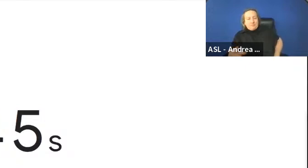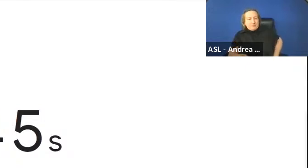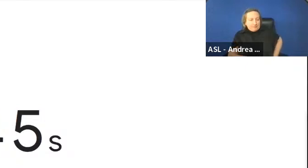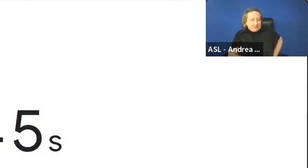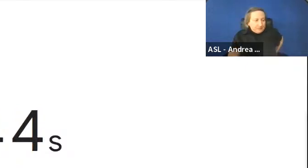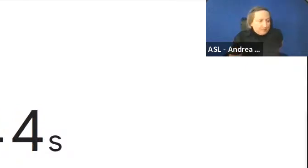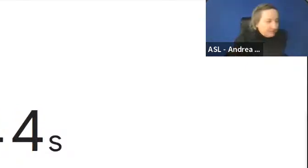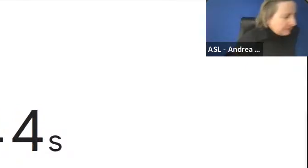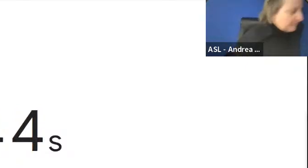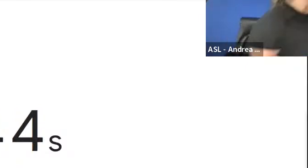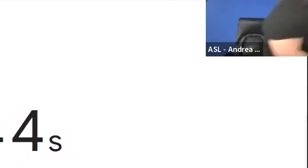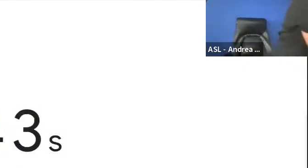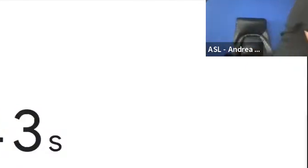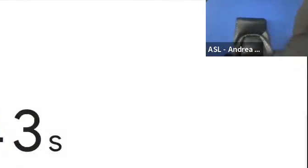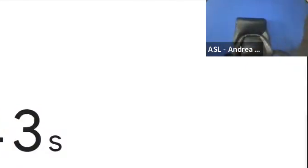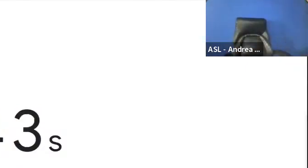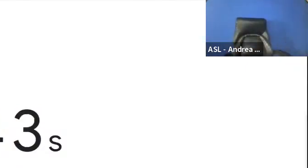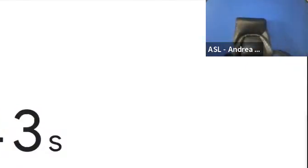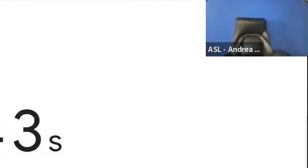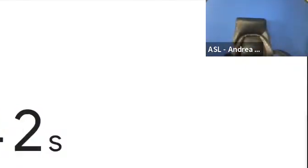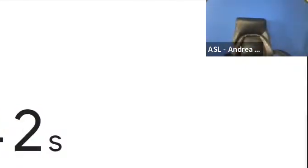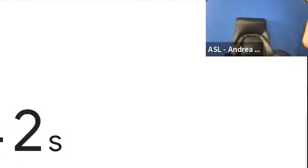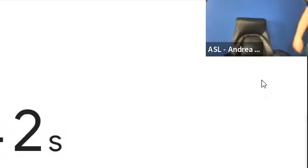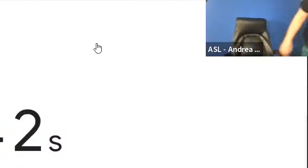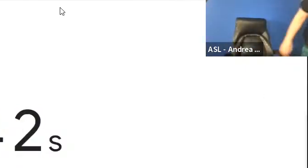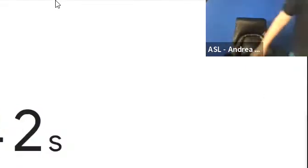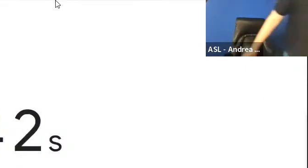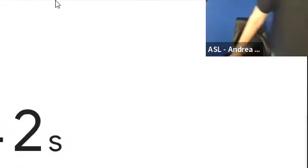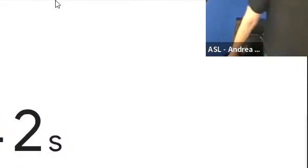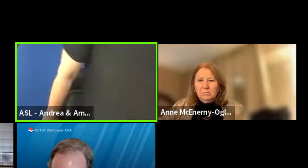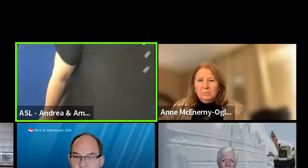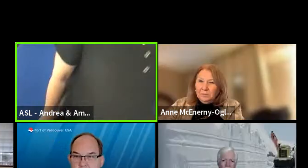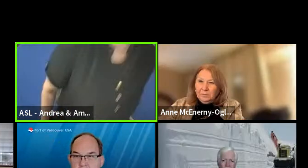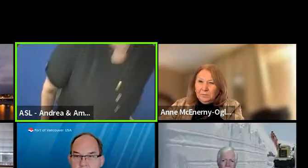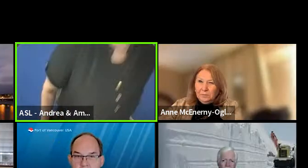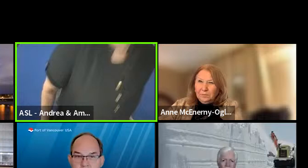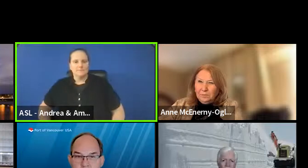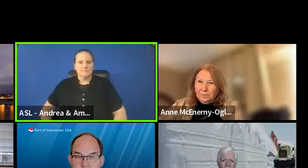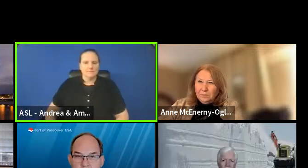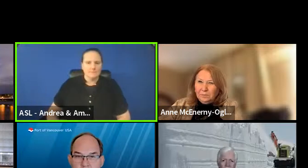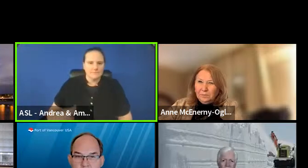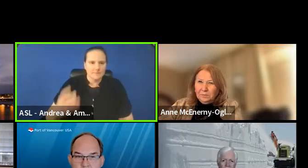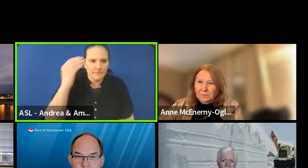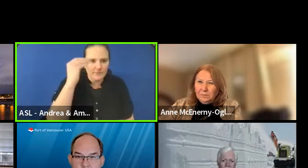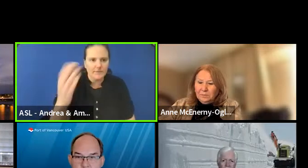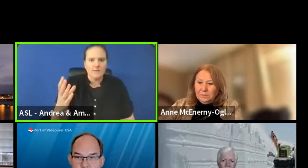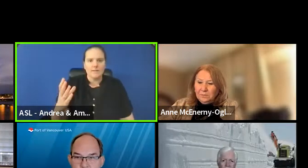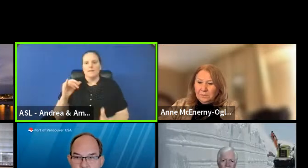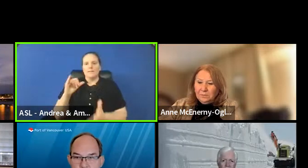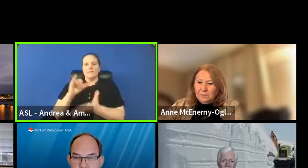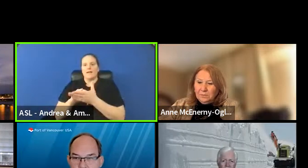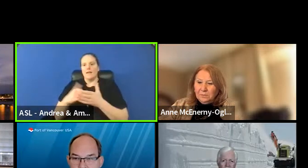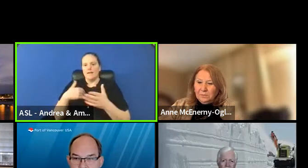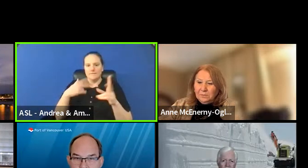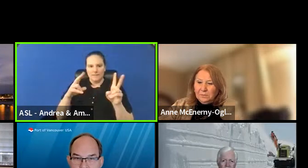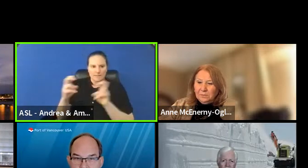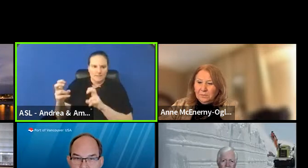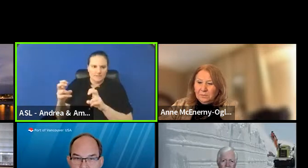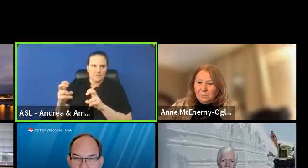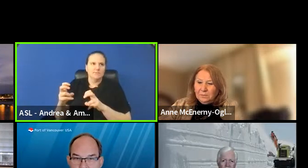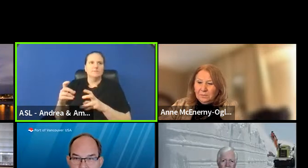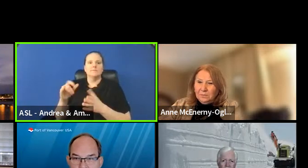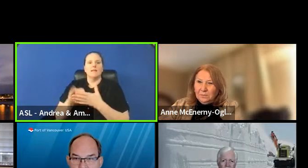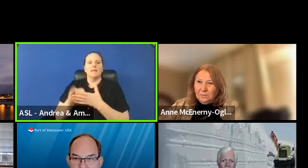And Millicent, I just want to recognize for the rest of the ESG members, we did have someone who had issues with connecting